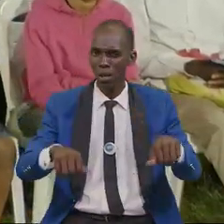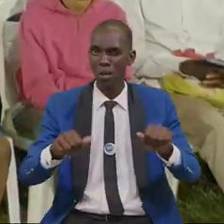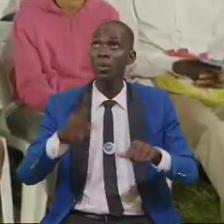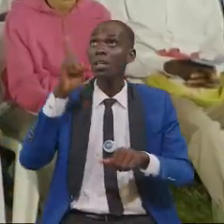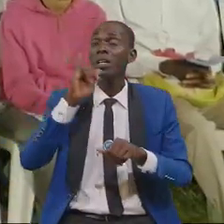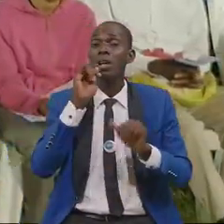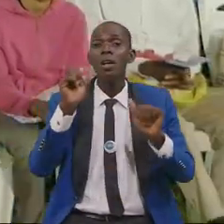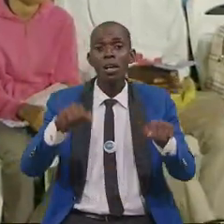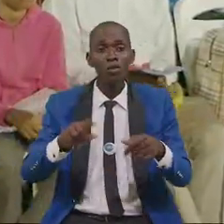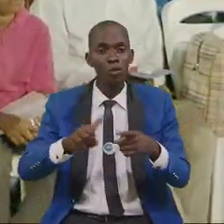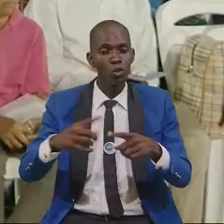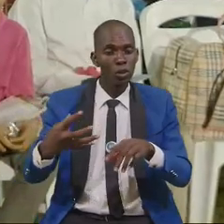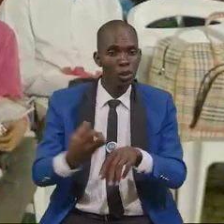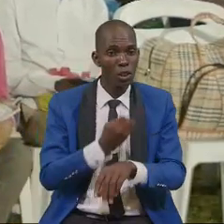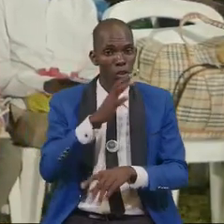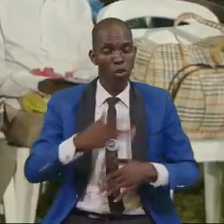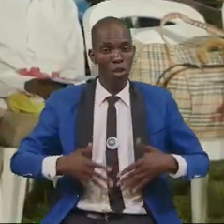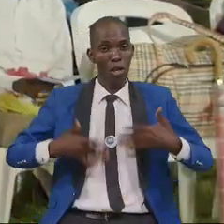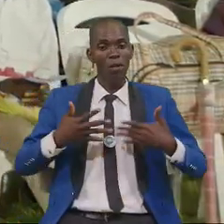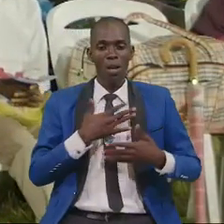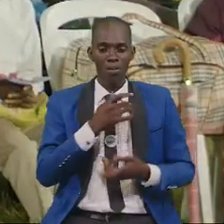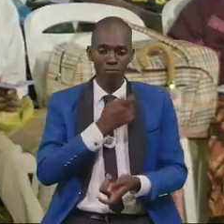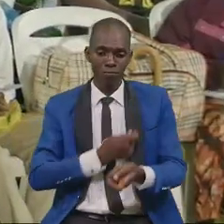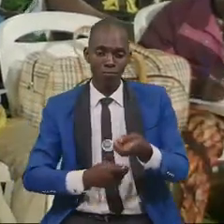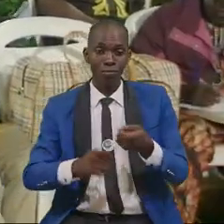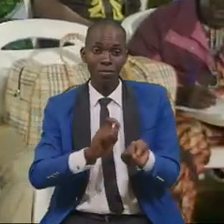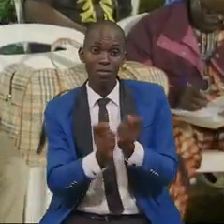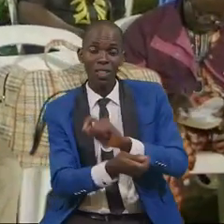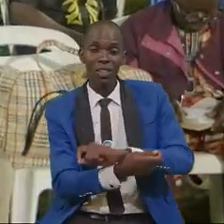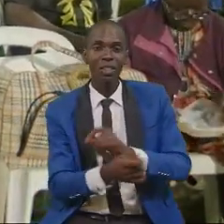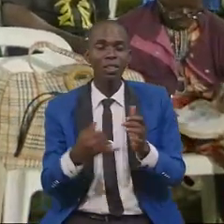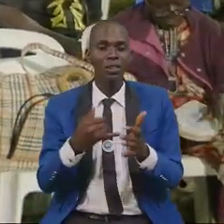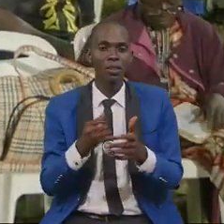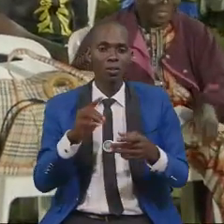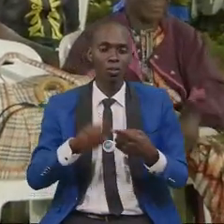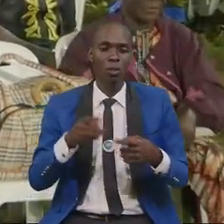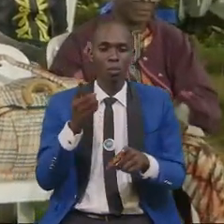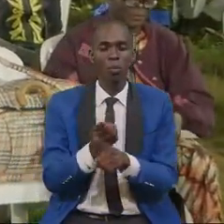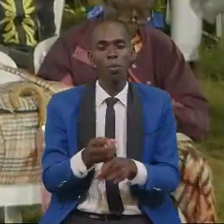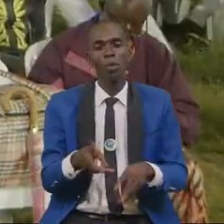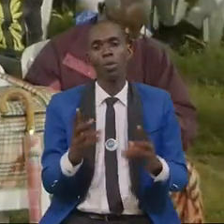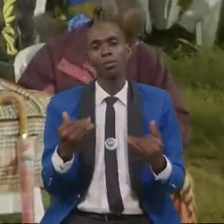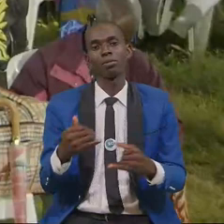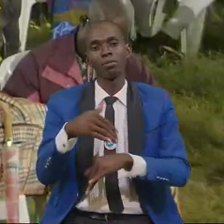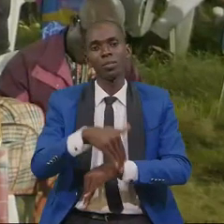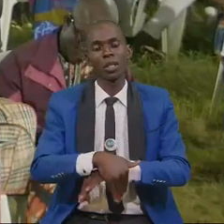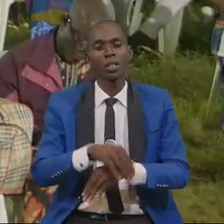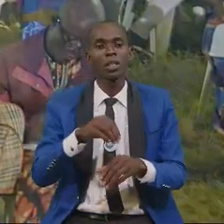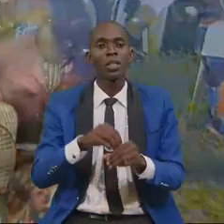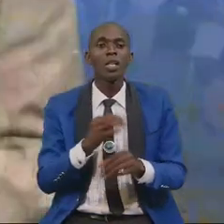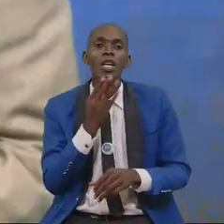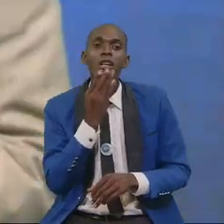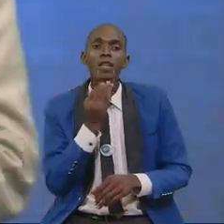He is able to take your life and turn it in the right direction tonight. We're looking at Hebrews chapter